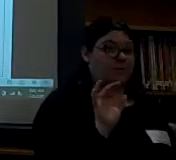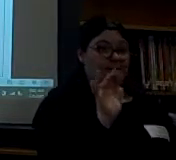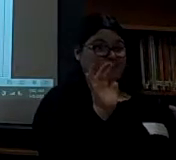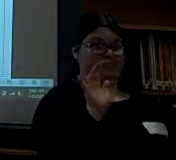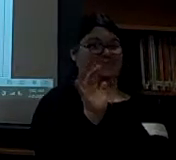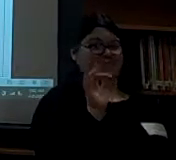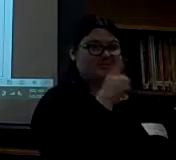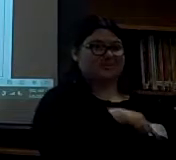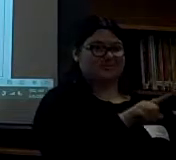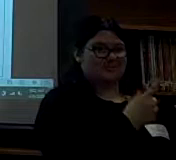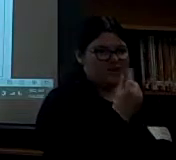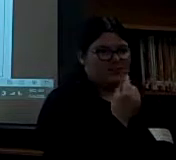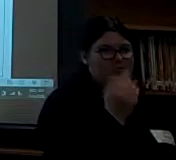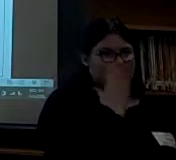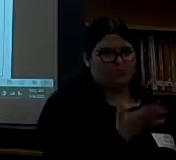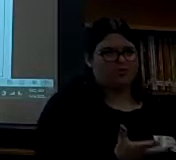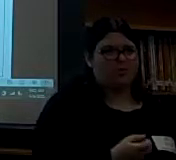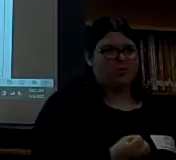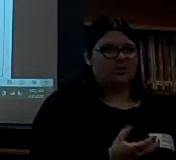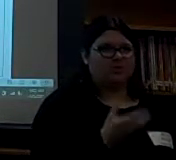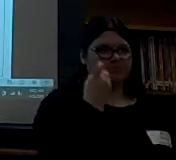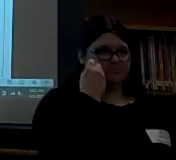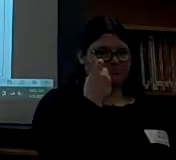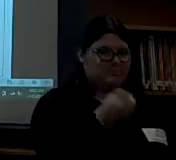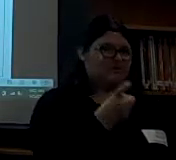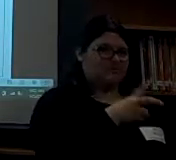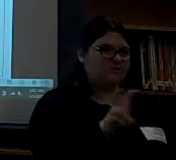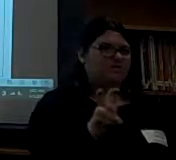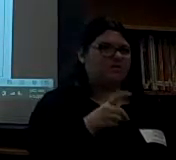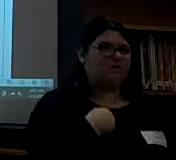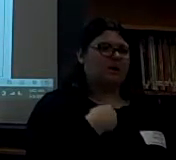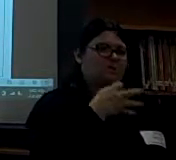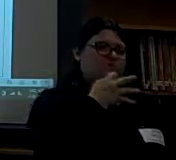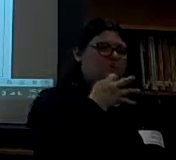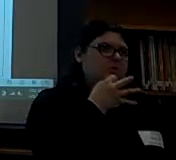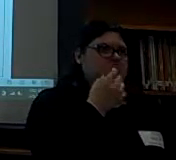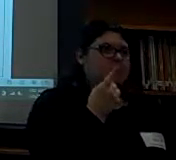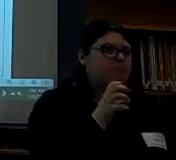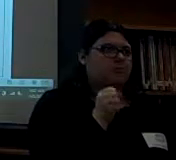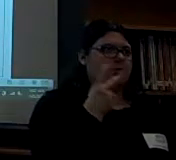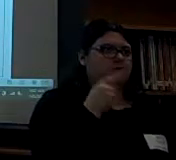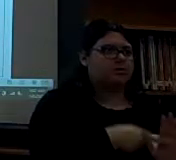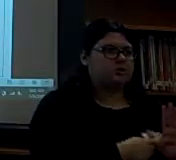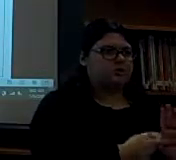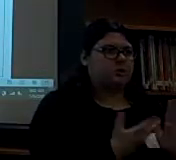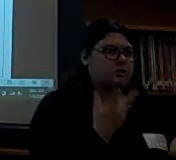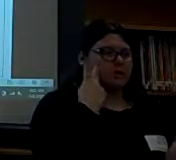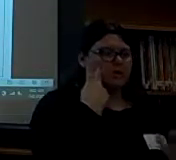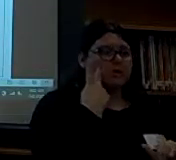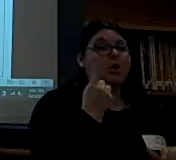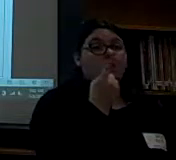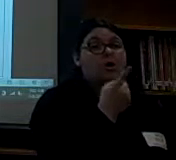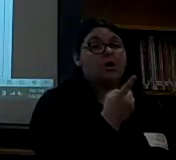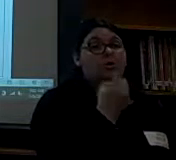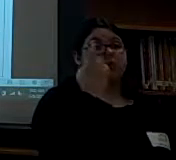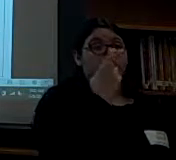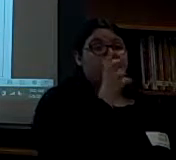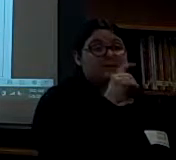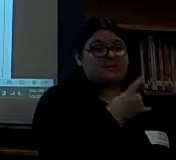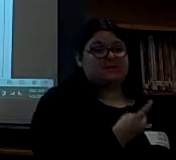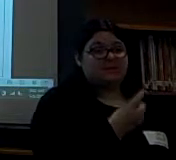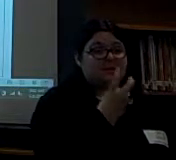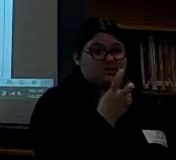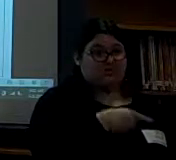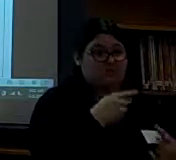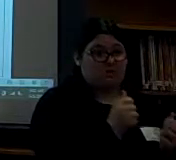they actually do it. So let me actually give you the transition. I'm about to get there, but I'll just show you what this looks like. One of the reasons kids struggle to